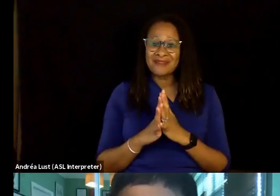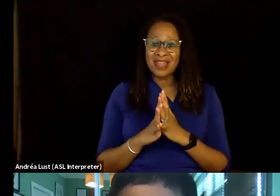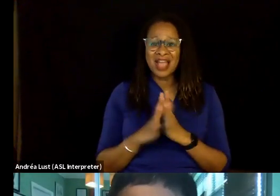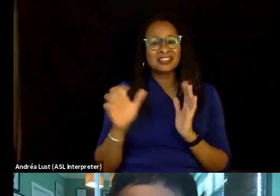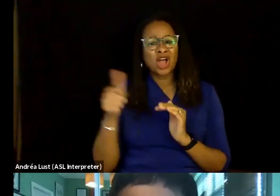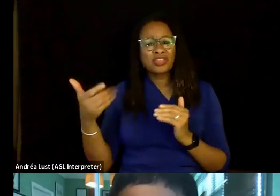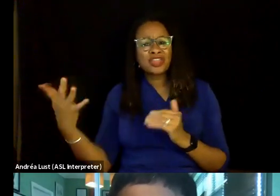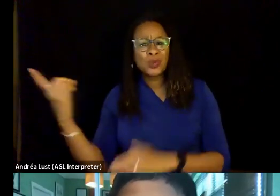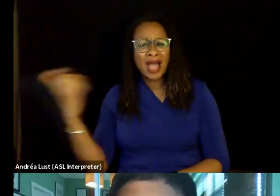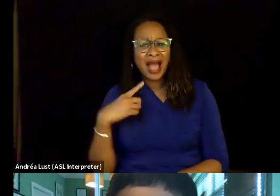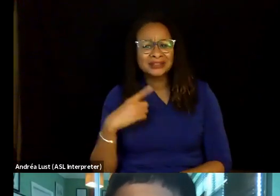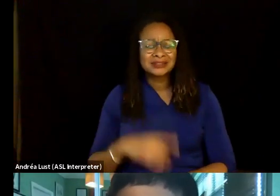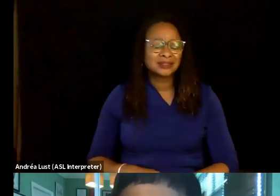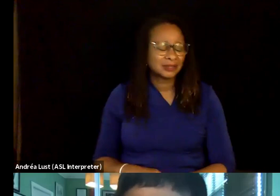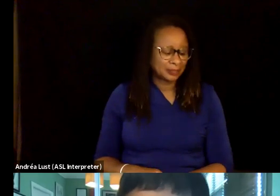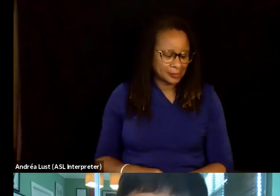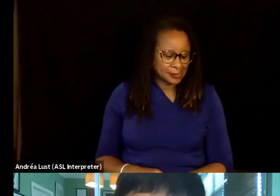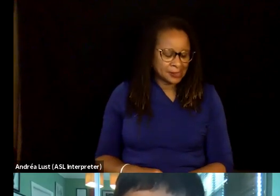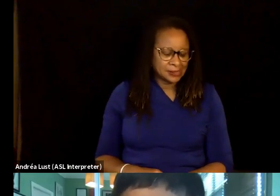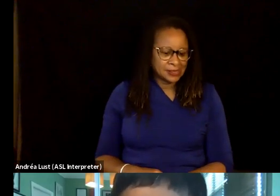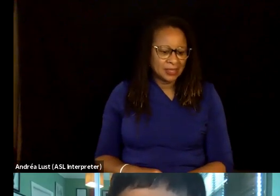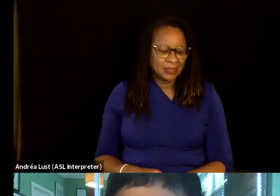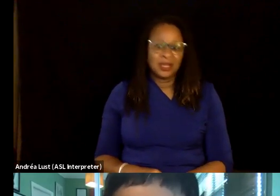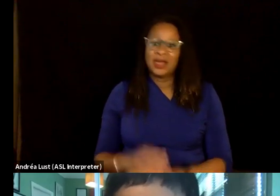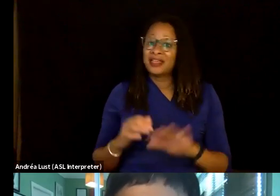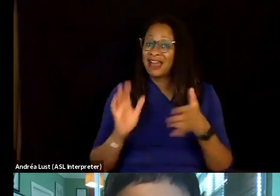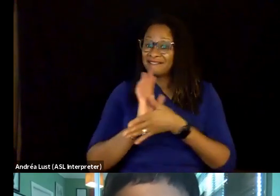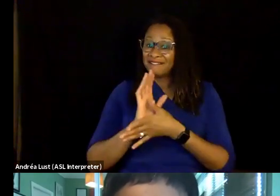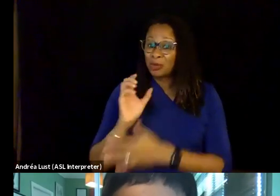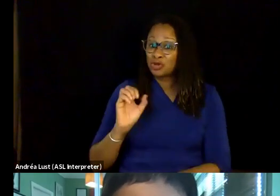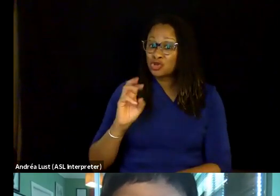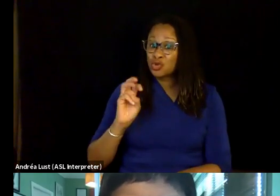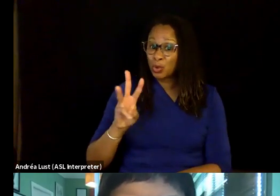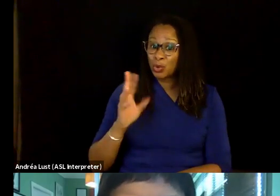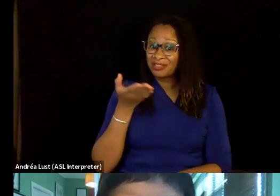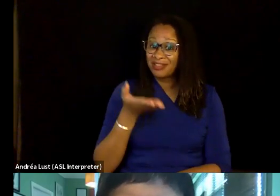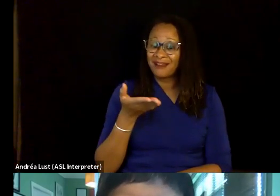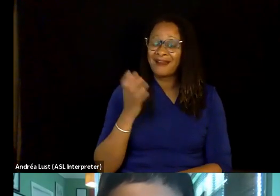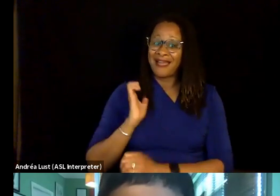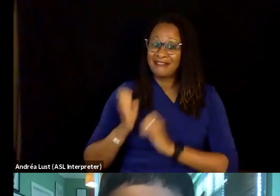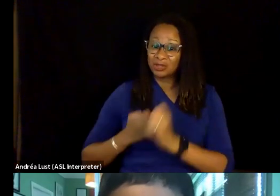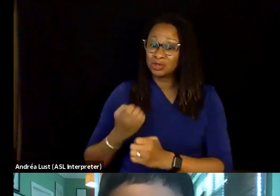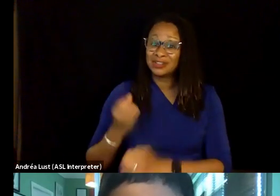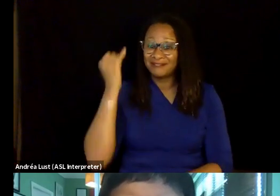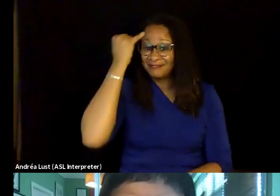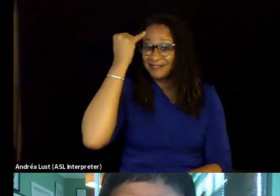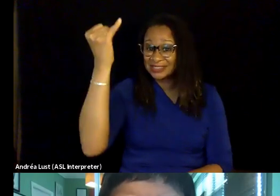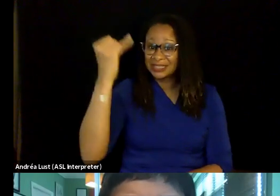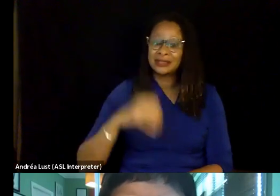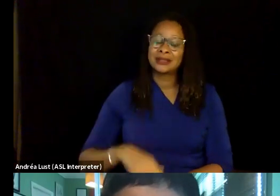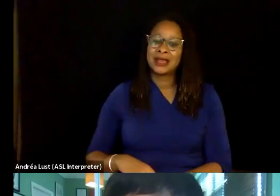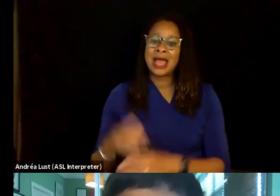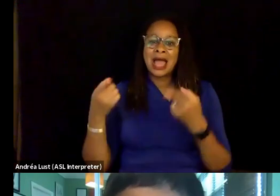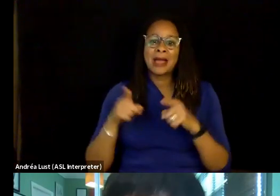which is, you know, what the other thing of having the film crew there is that the evolution of ideas happens